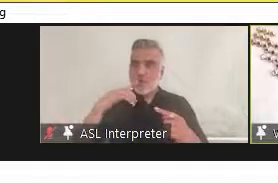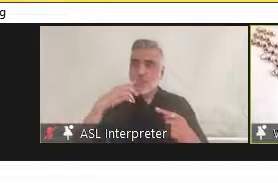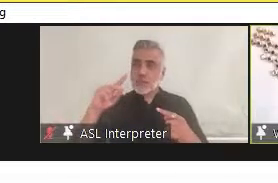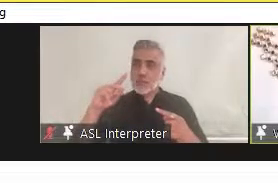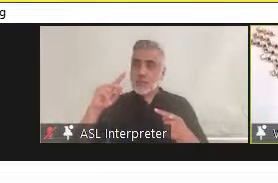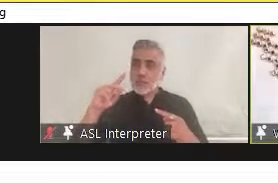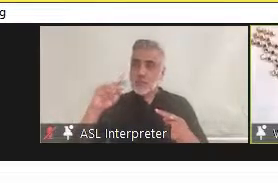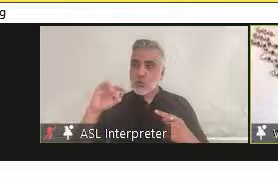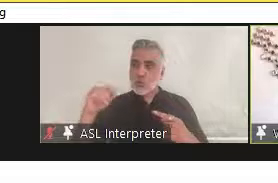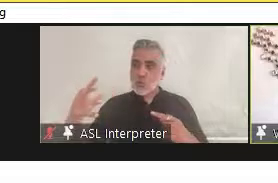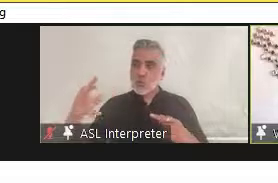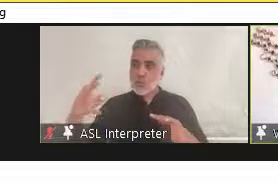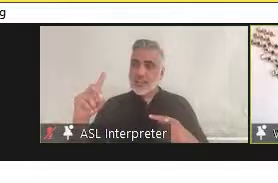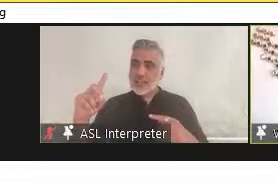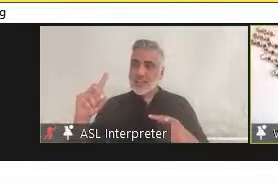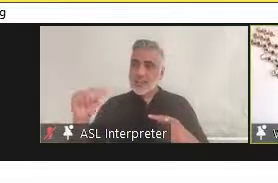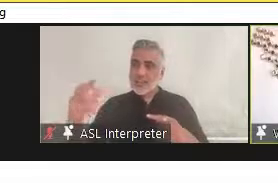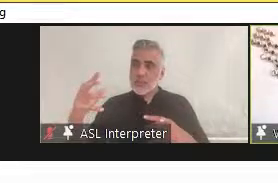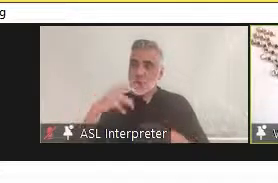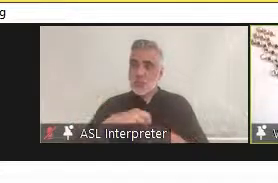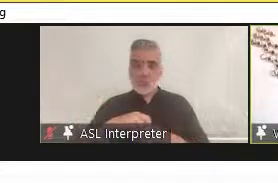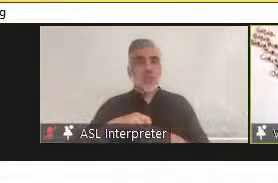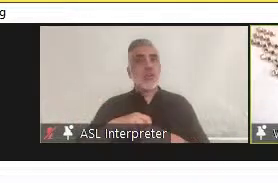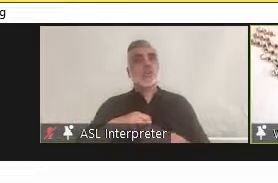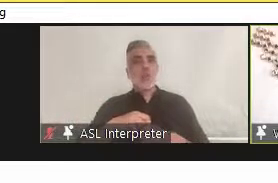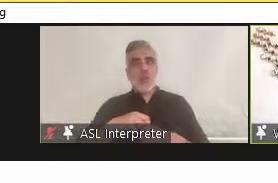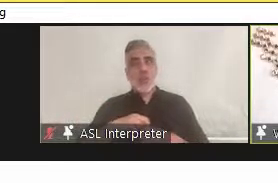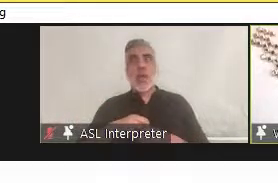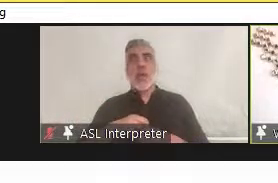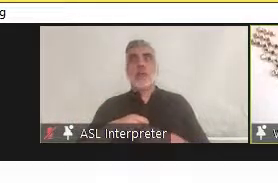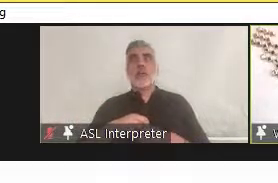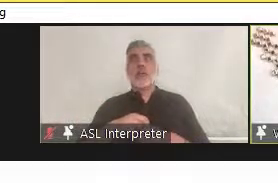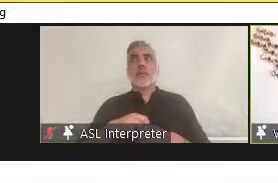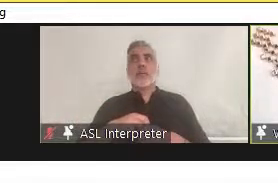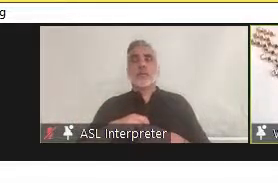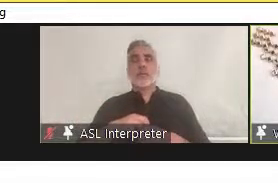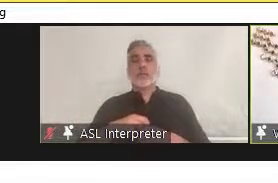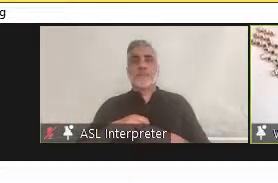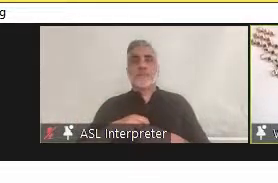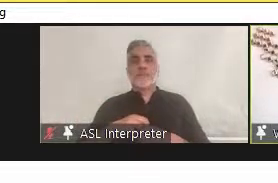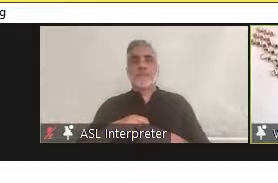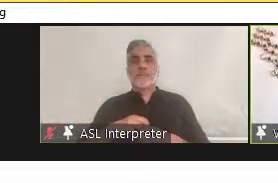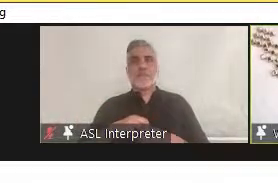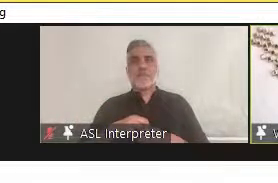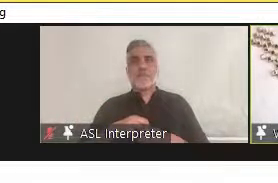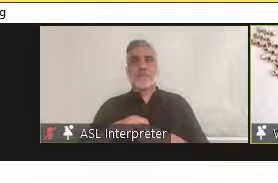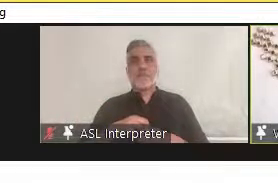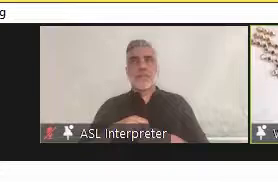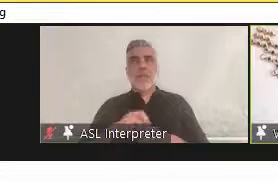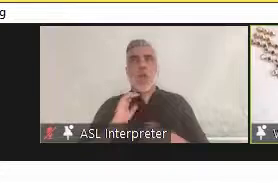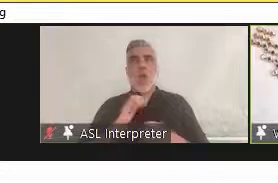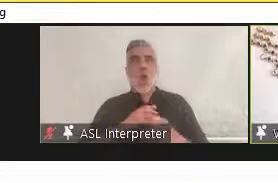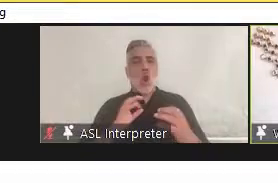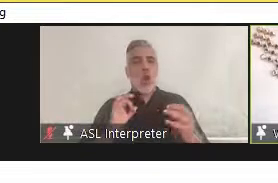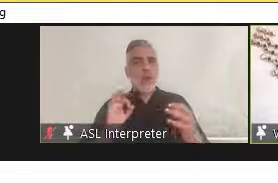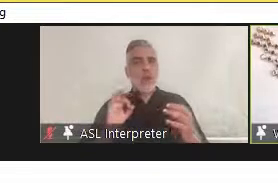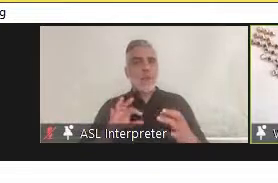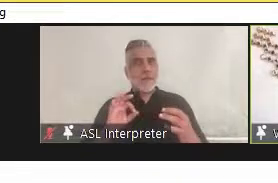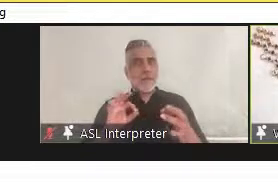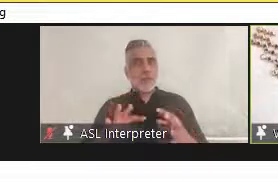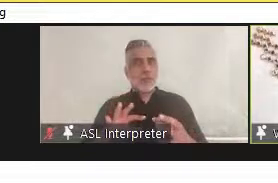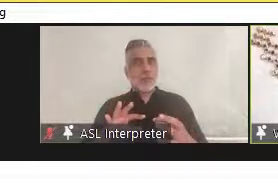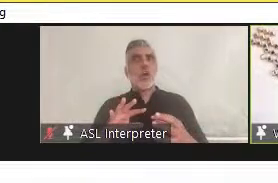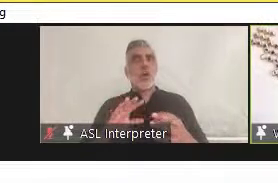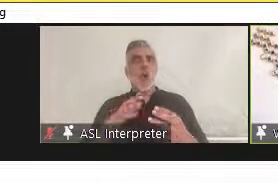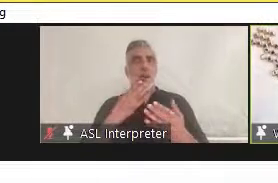for disability inclusion, so that we even tailor our inputs based on